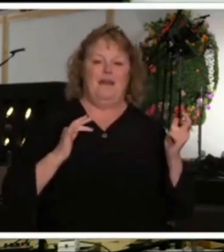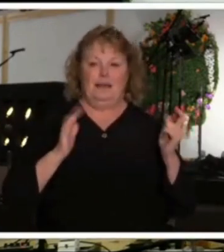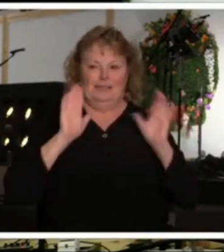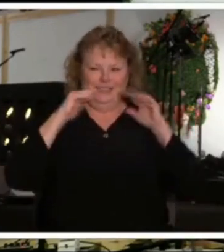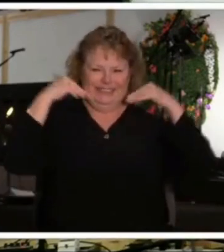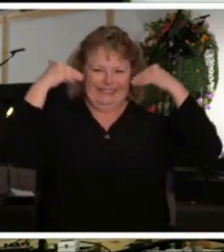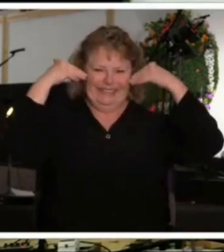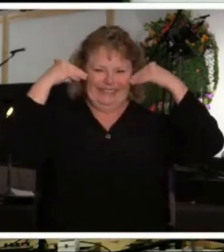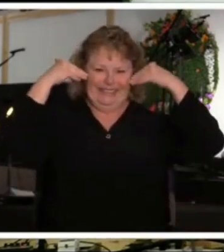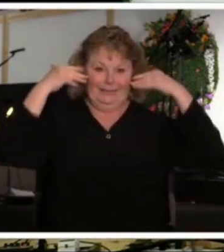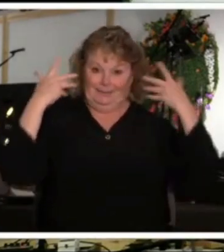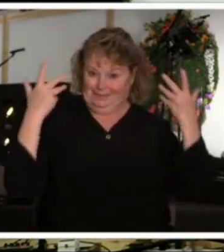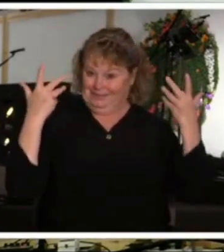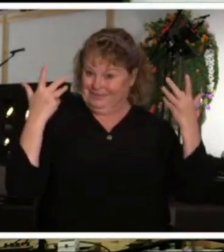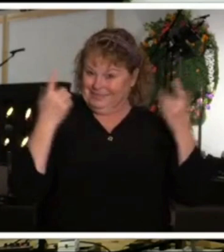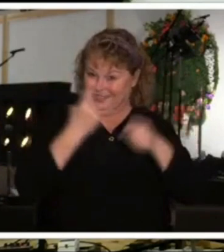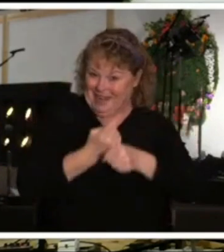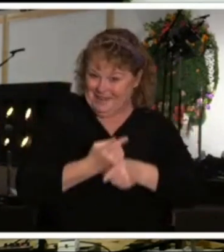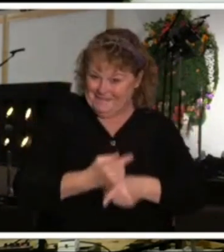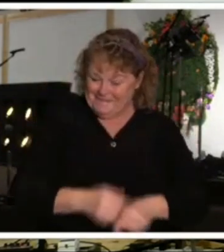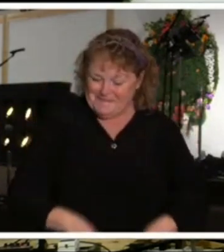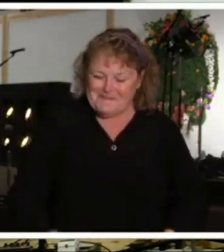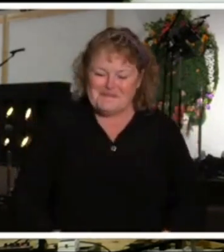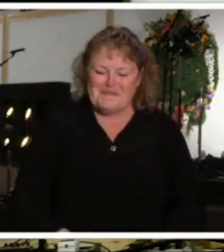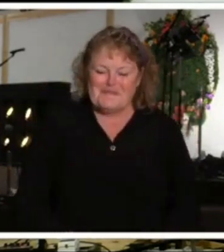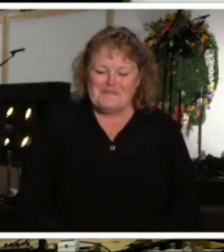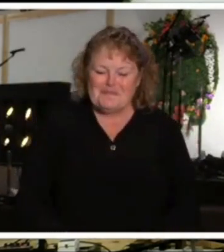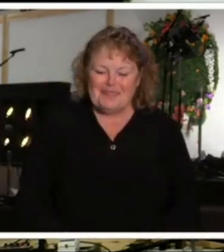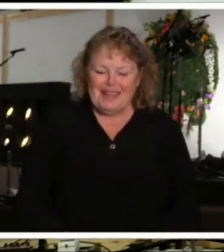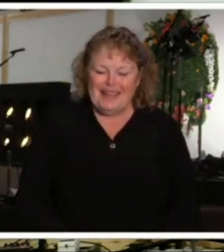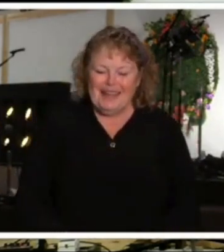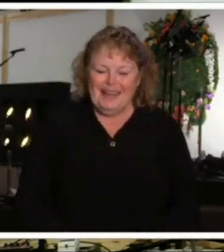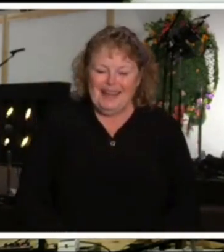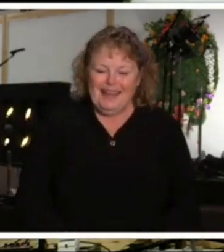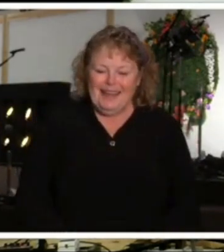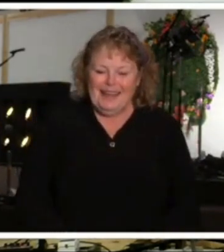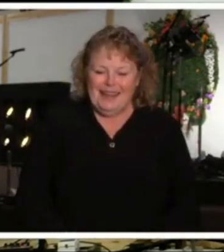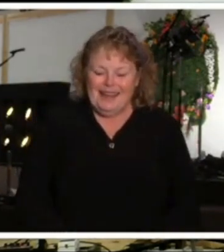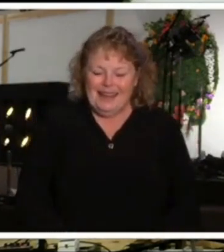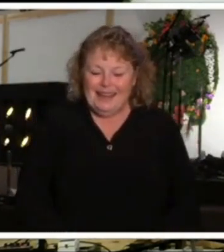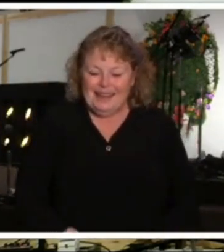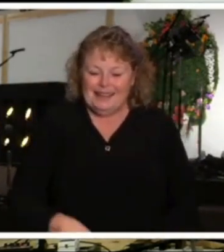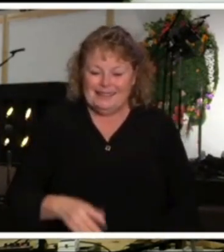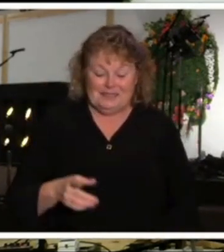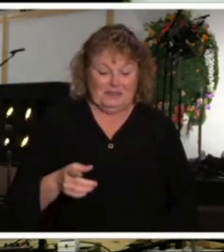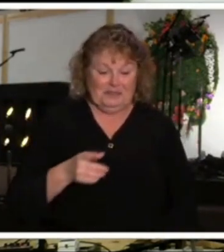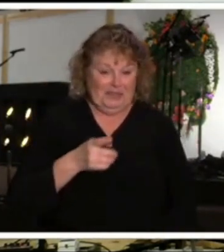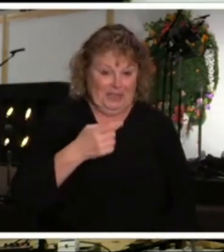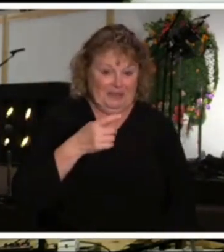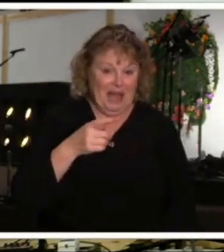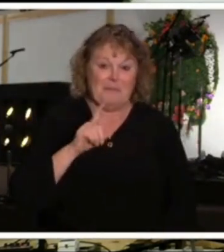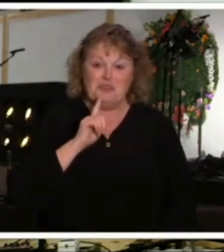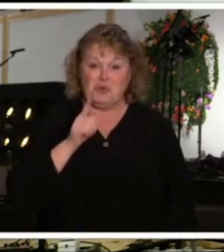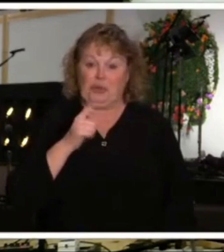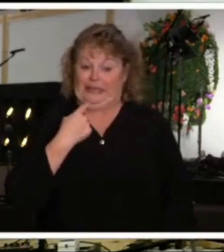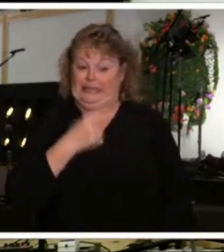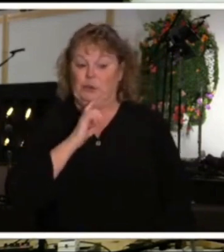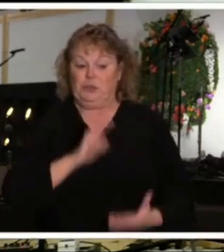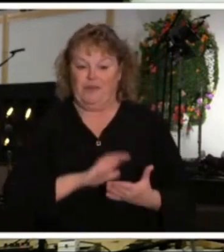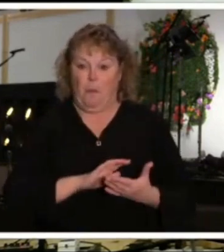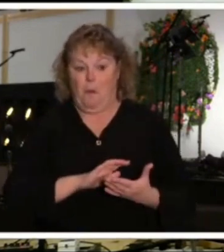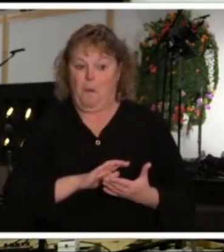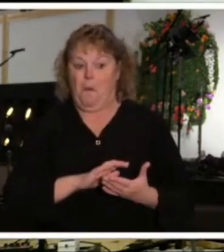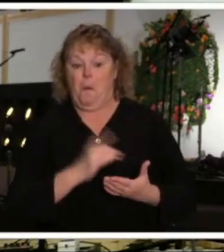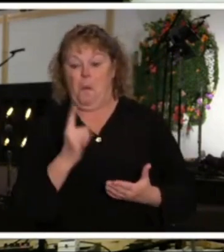like, shh. Yo, you look at your wife like, yo, you know one of my boys is going to be king, right? You know, this is the house. We about to